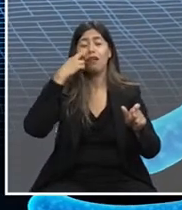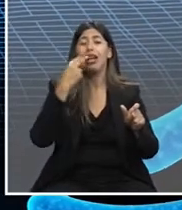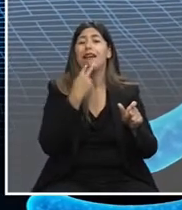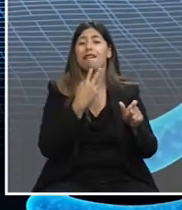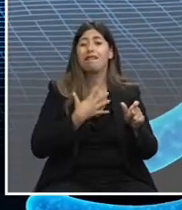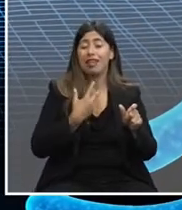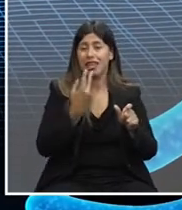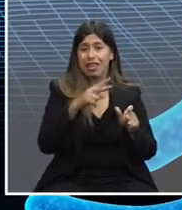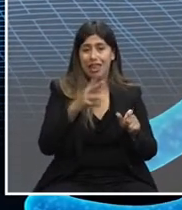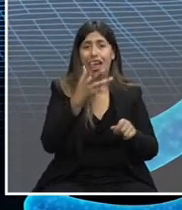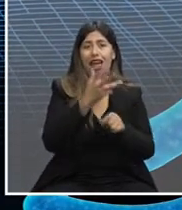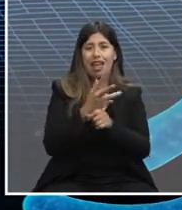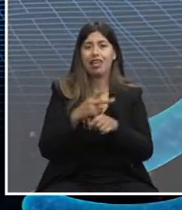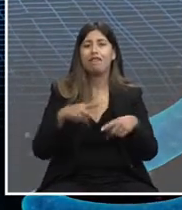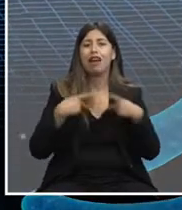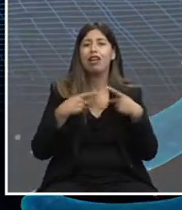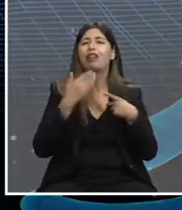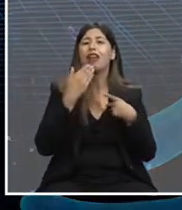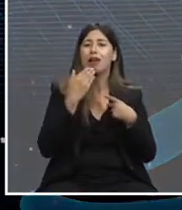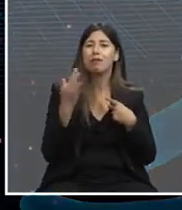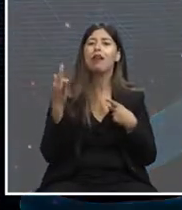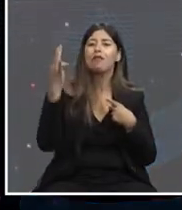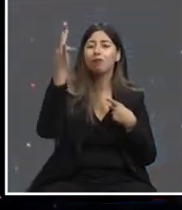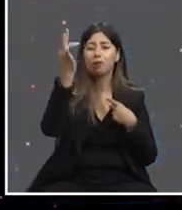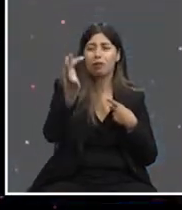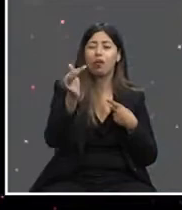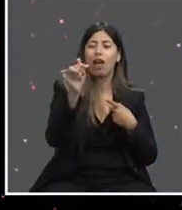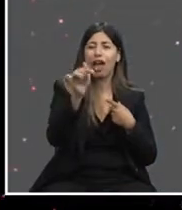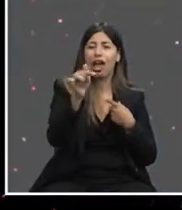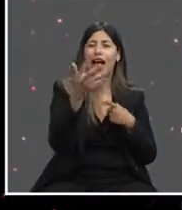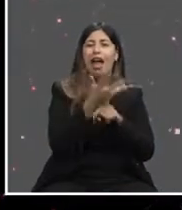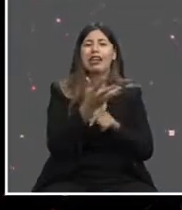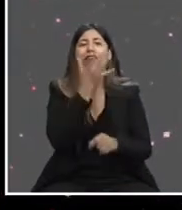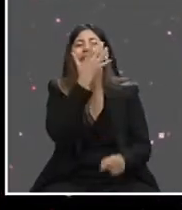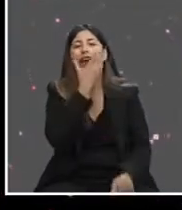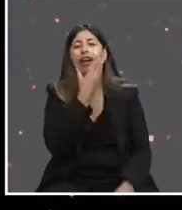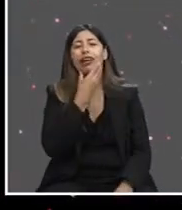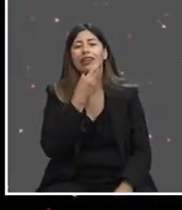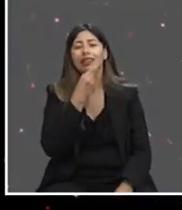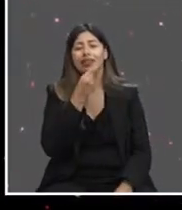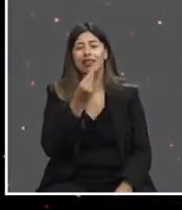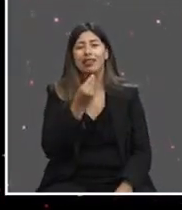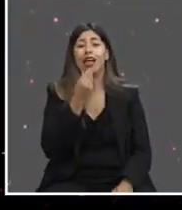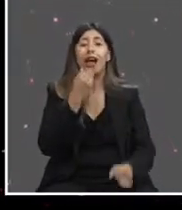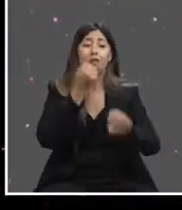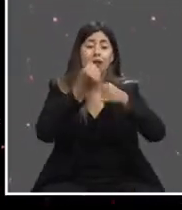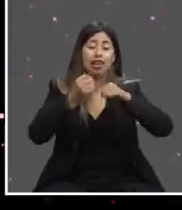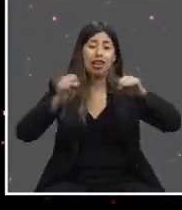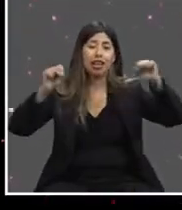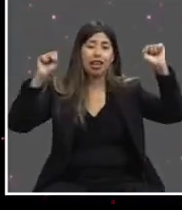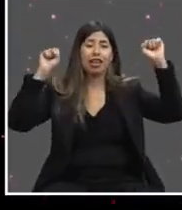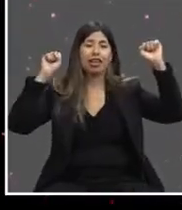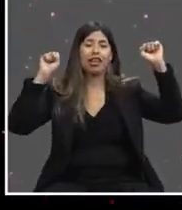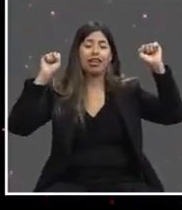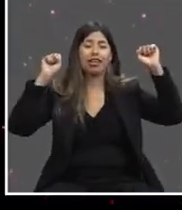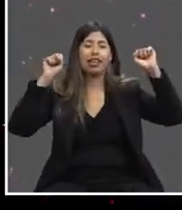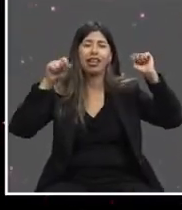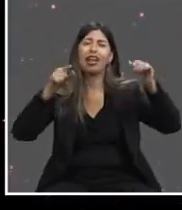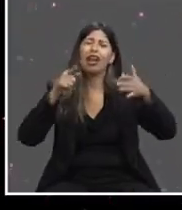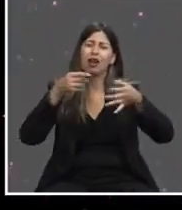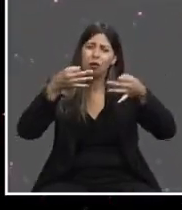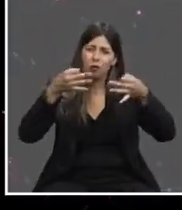flourishing, almost all the beauty, our greatest achievements, our most just societies, our most profound